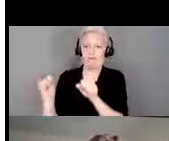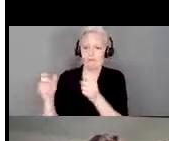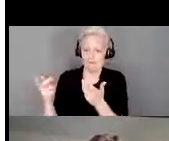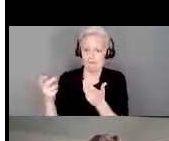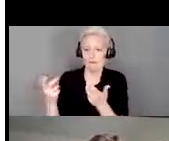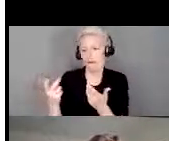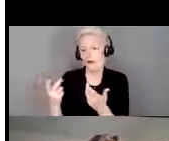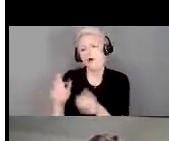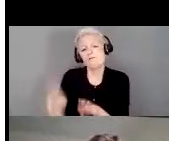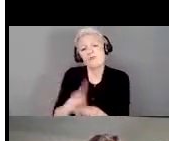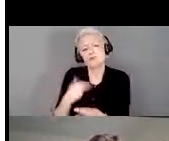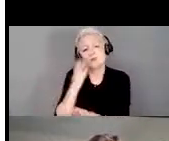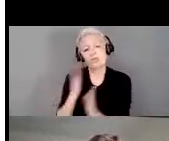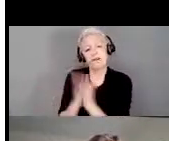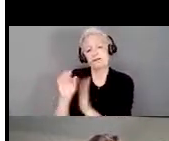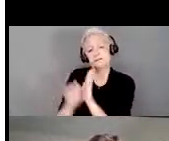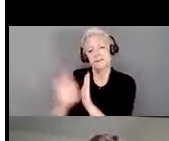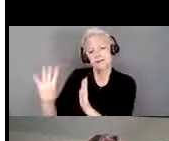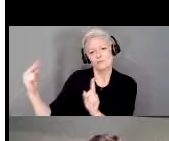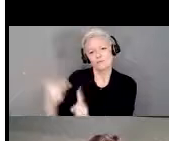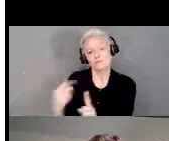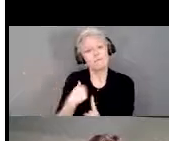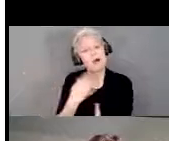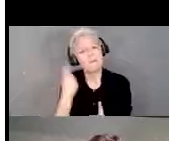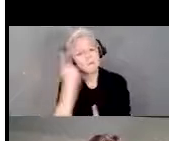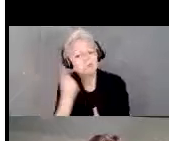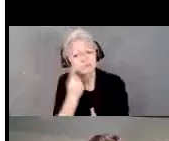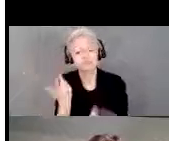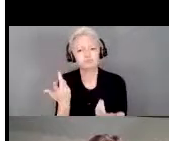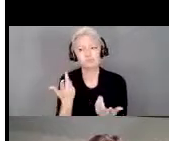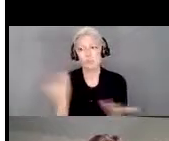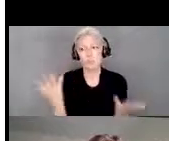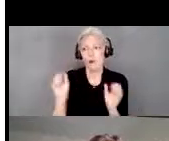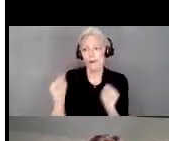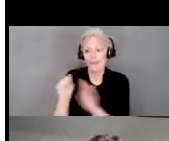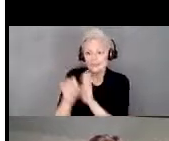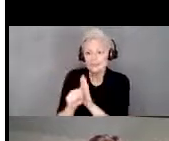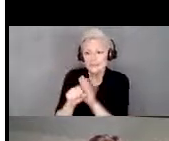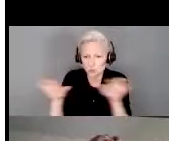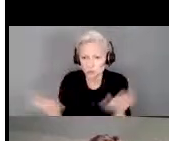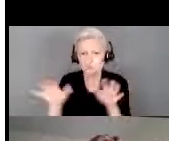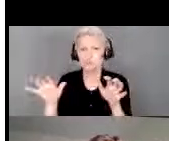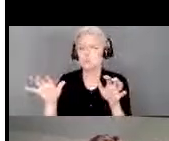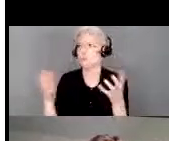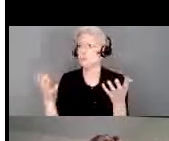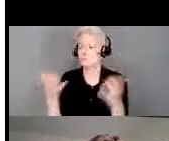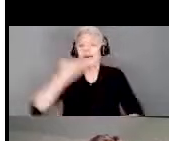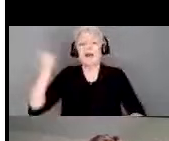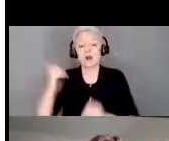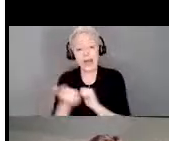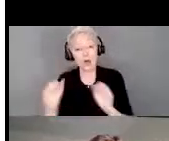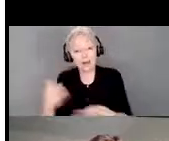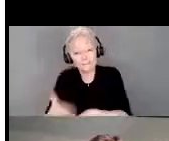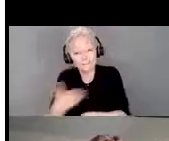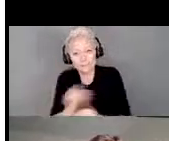but this is probably good for everybody. Could do better that we should